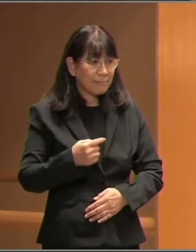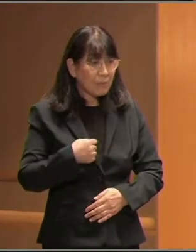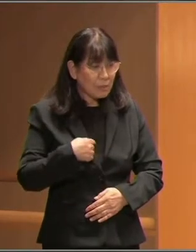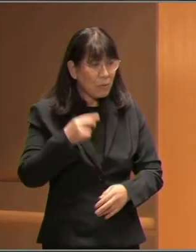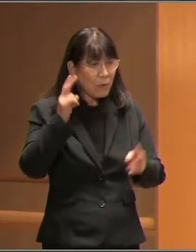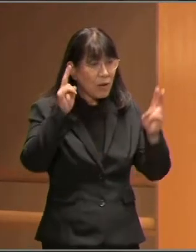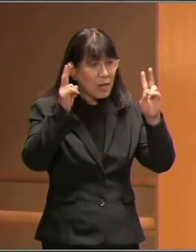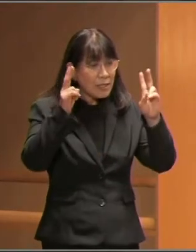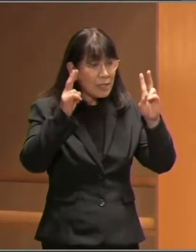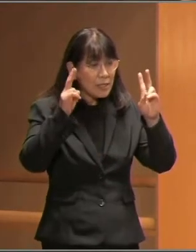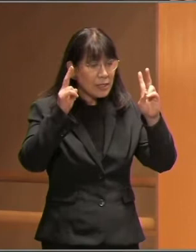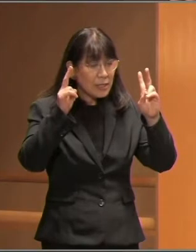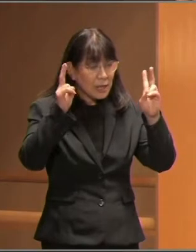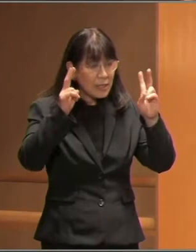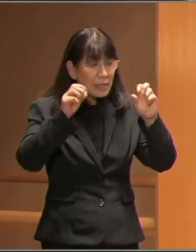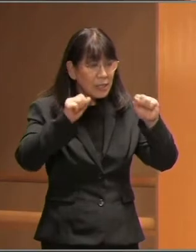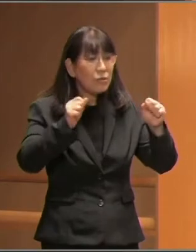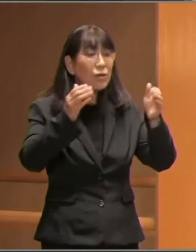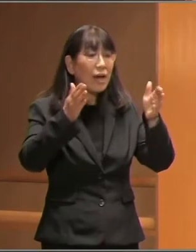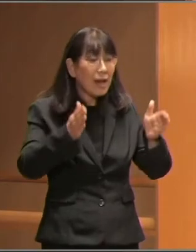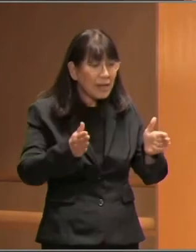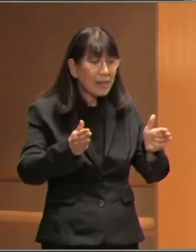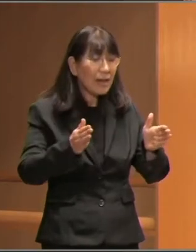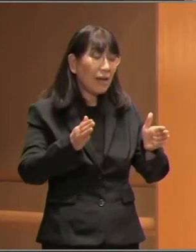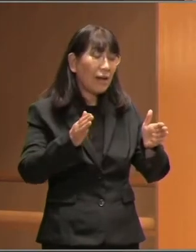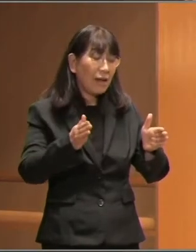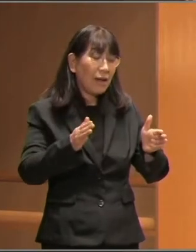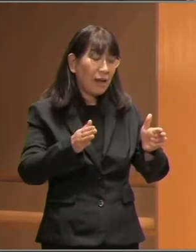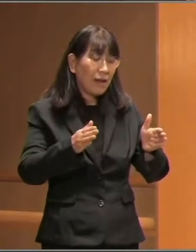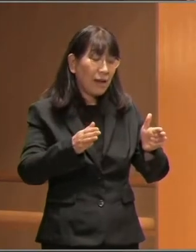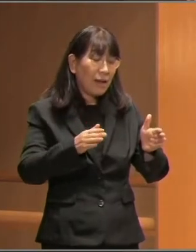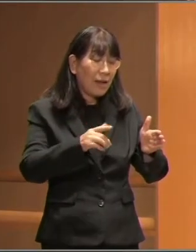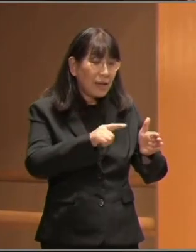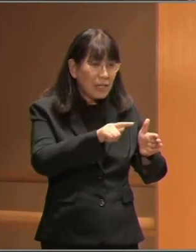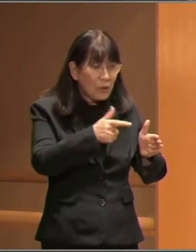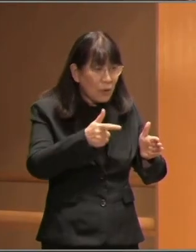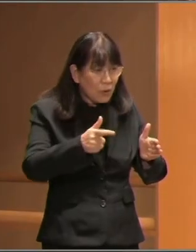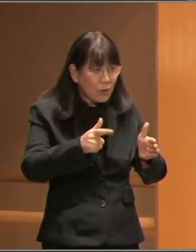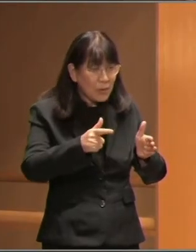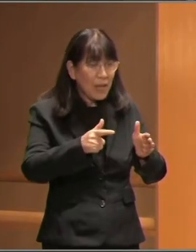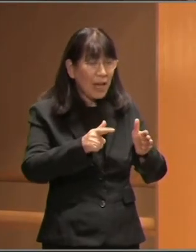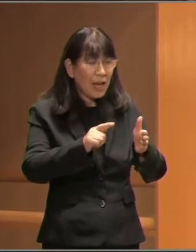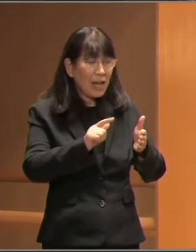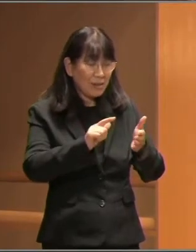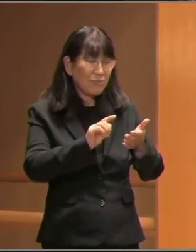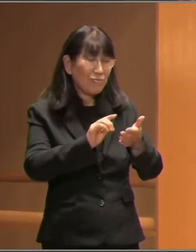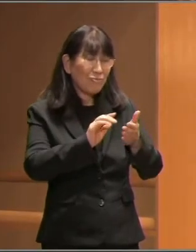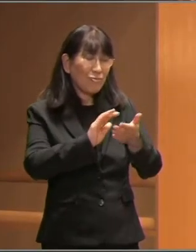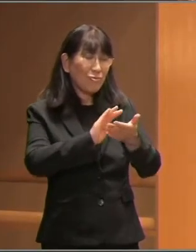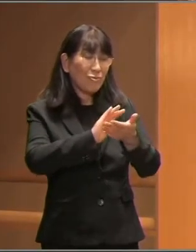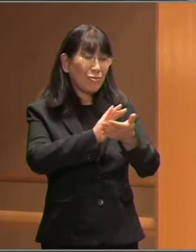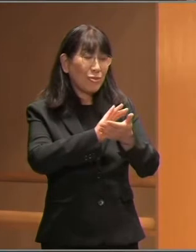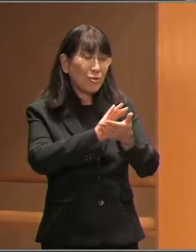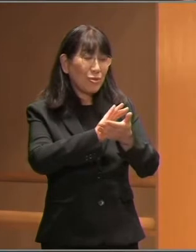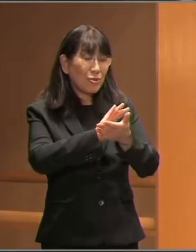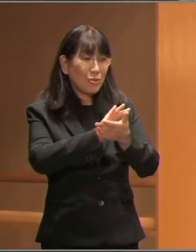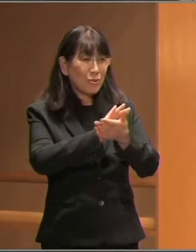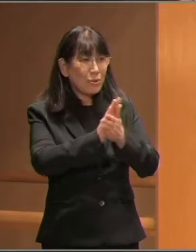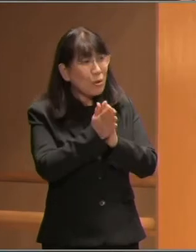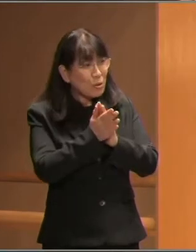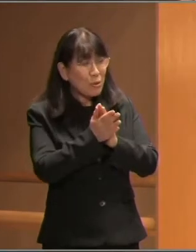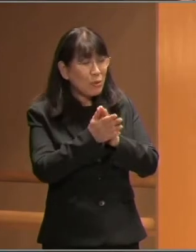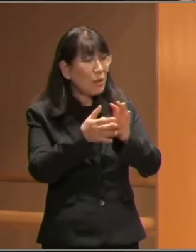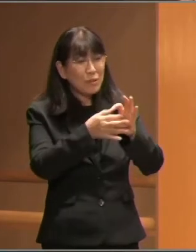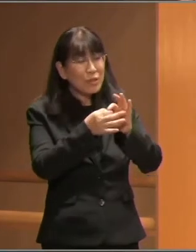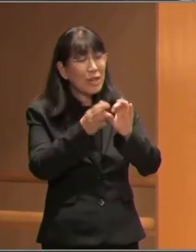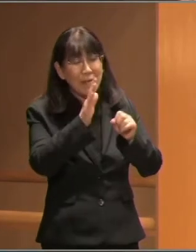When I was in Toyota Central R&D lab, I didn't know much about the ministries,